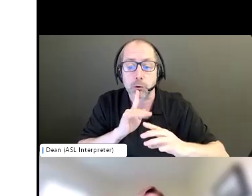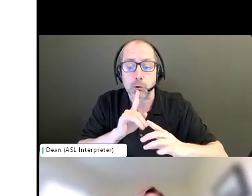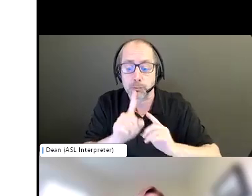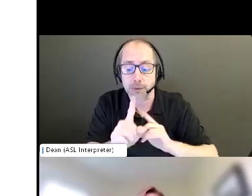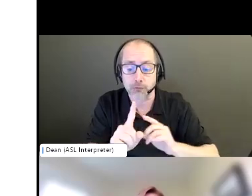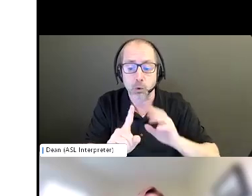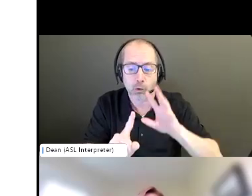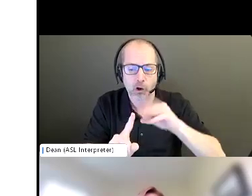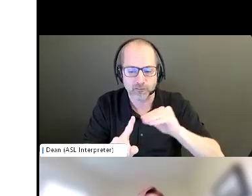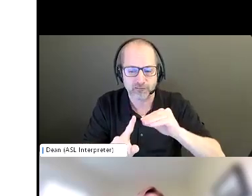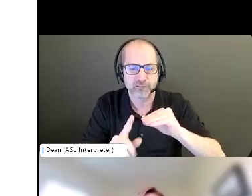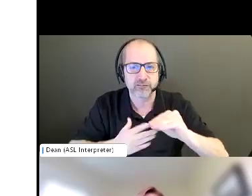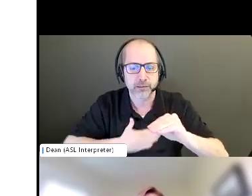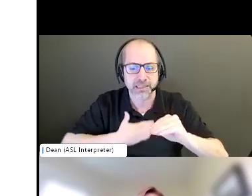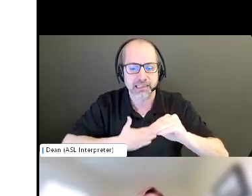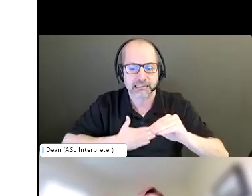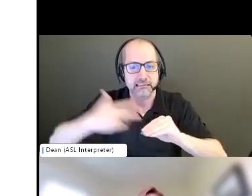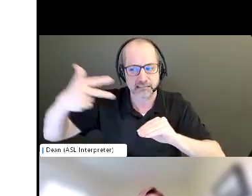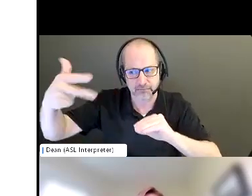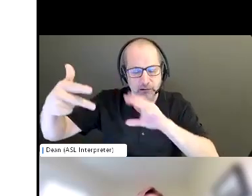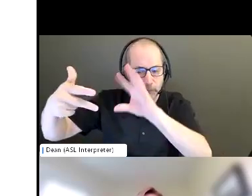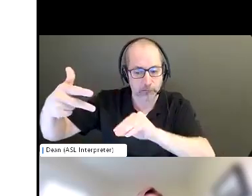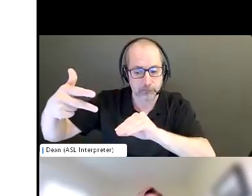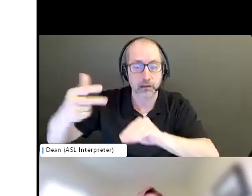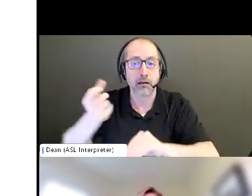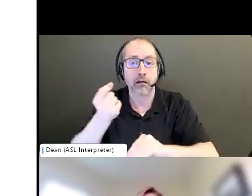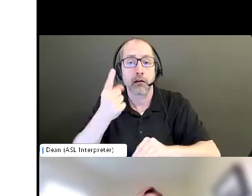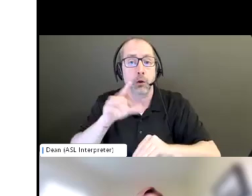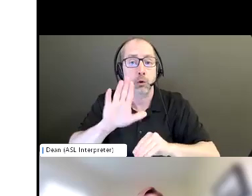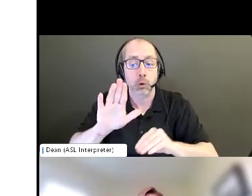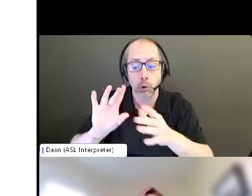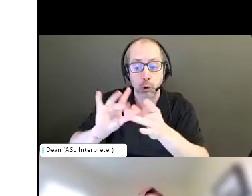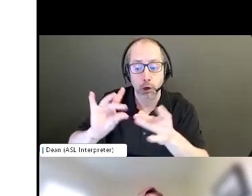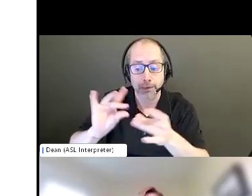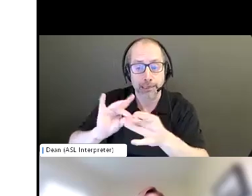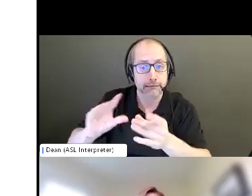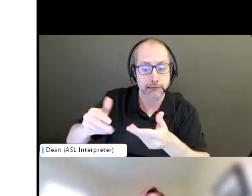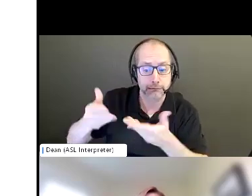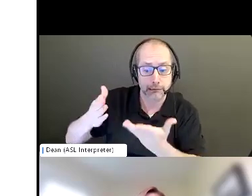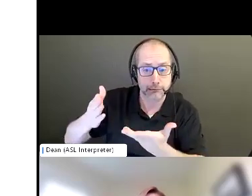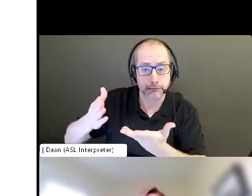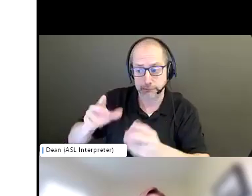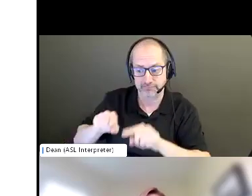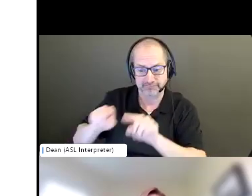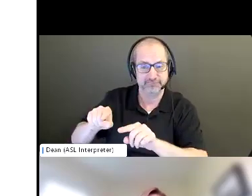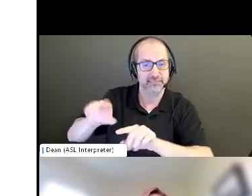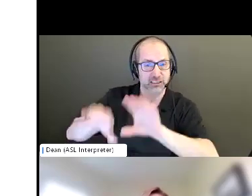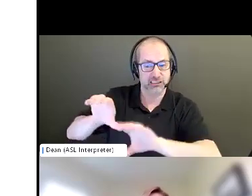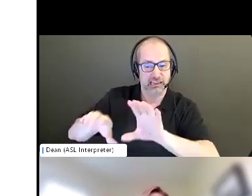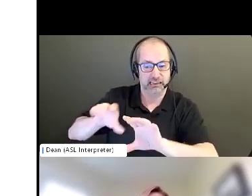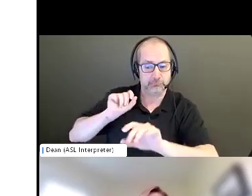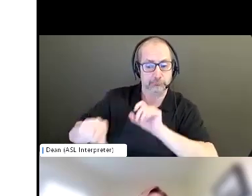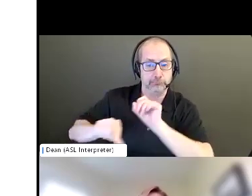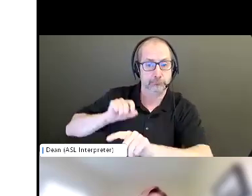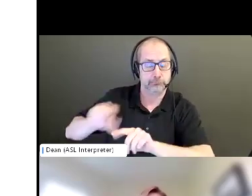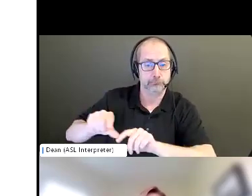we do encourage you to post comments or suggestions in the chat box. And if you have a specific question for any